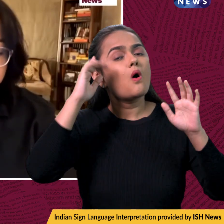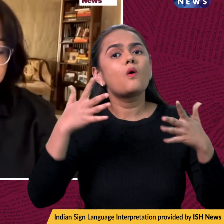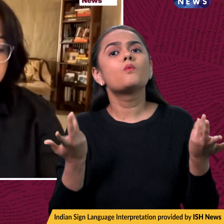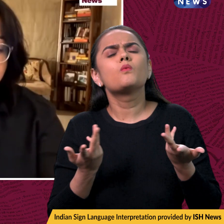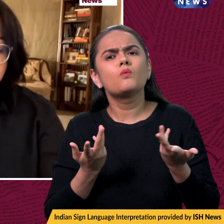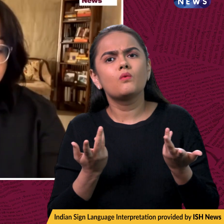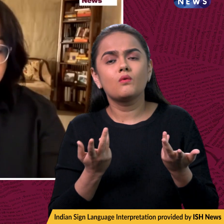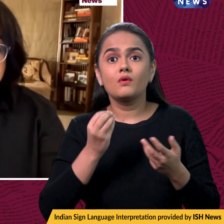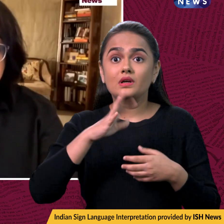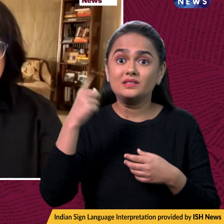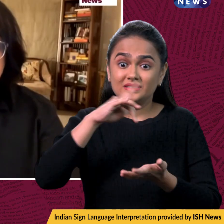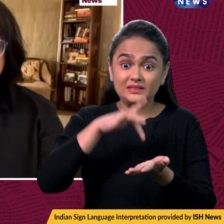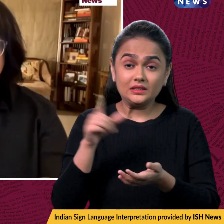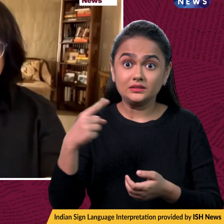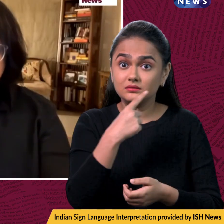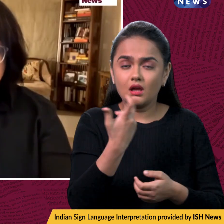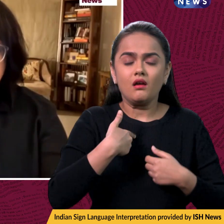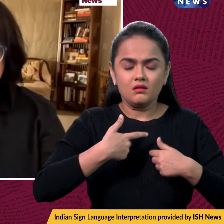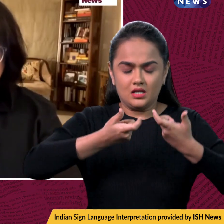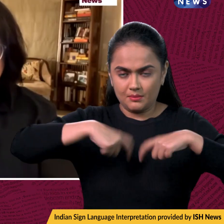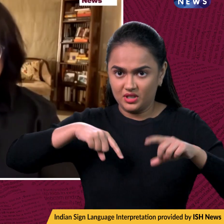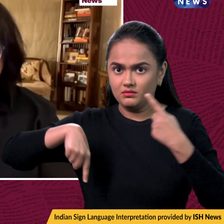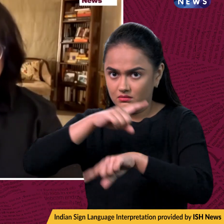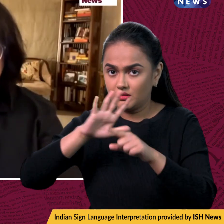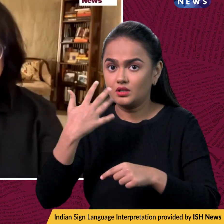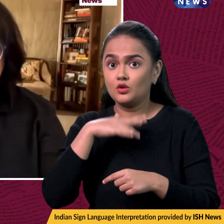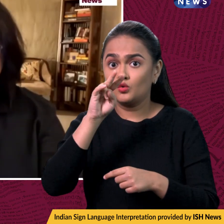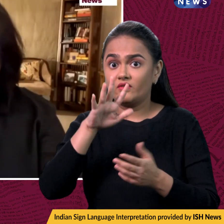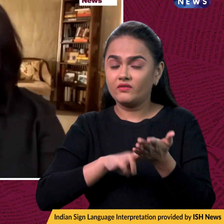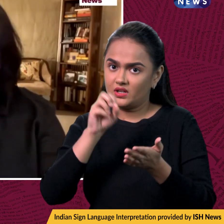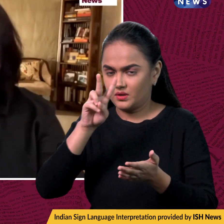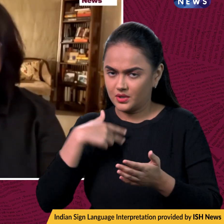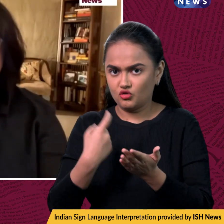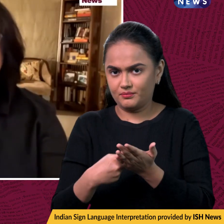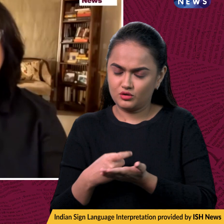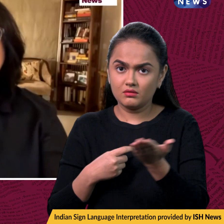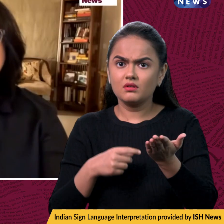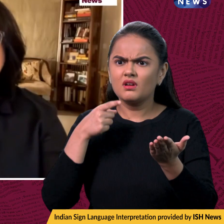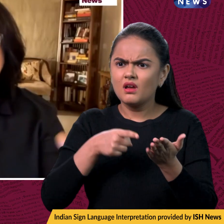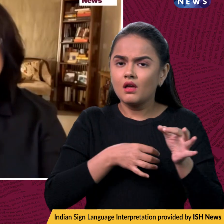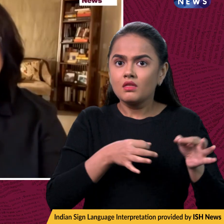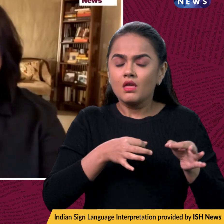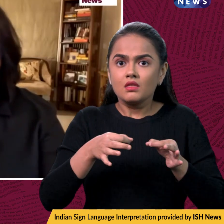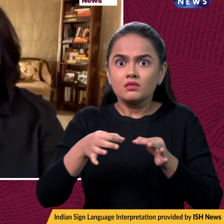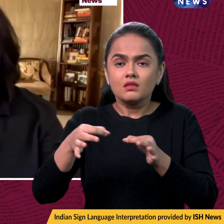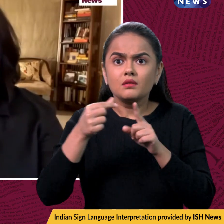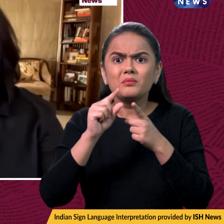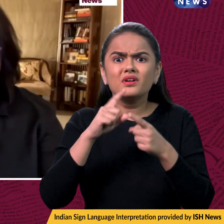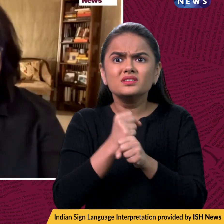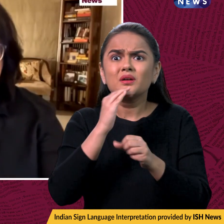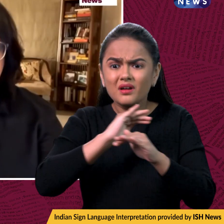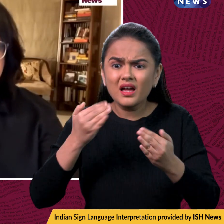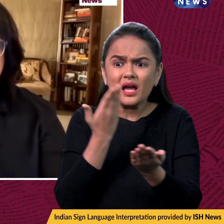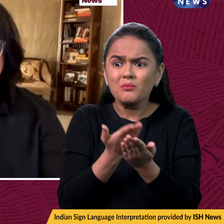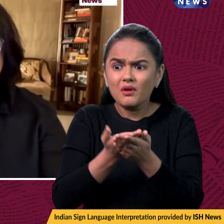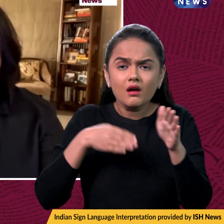per annum. The centre said it will form a committee and submit the report on the 25th of November. Now, all of this caused a delay in the PG